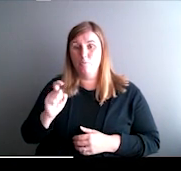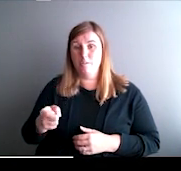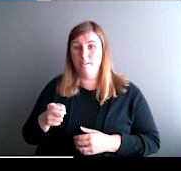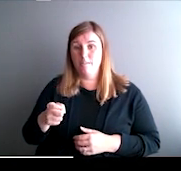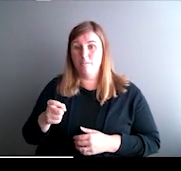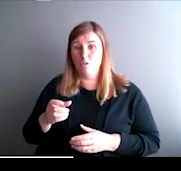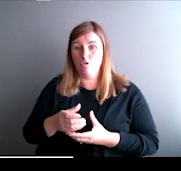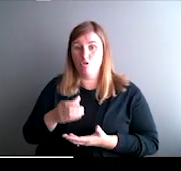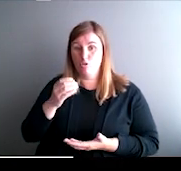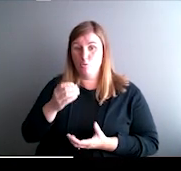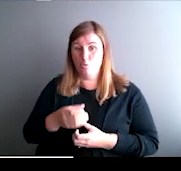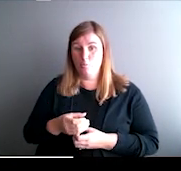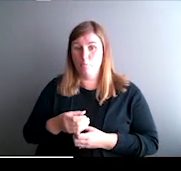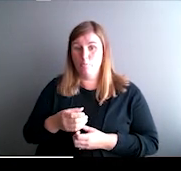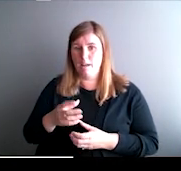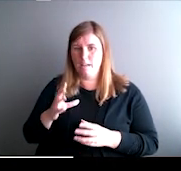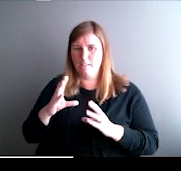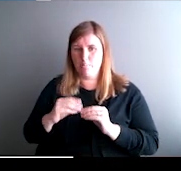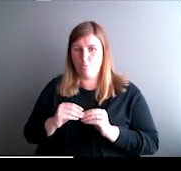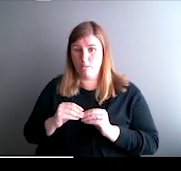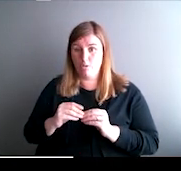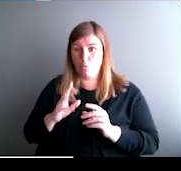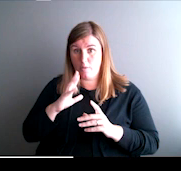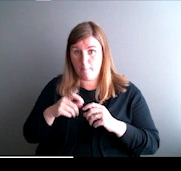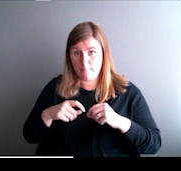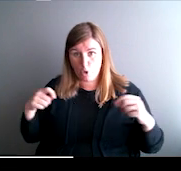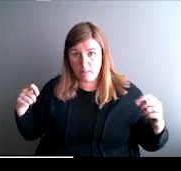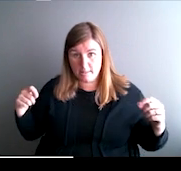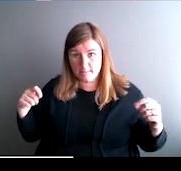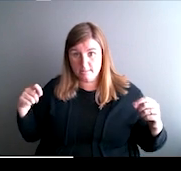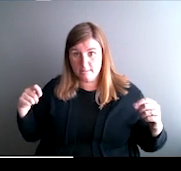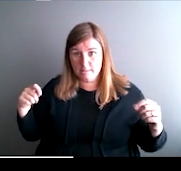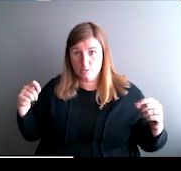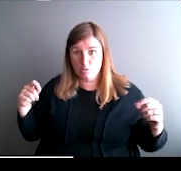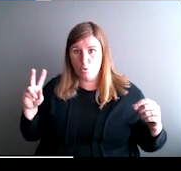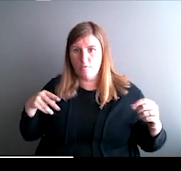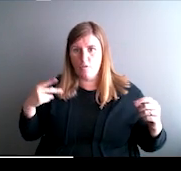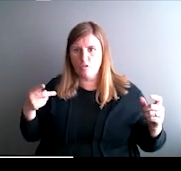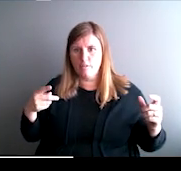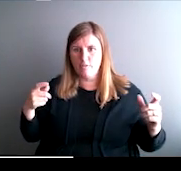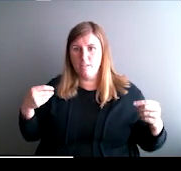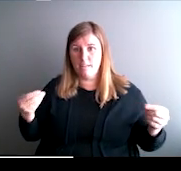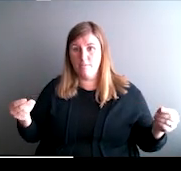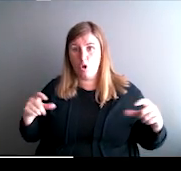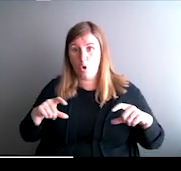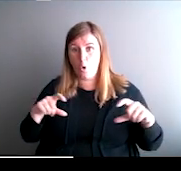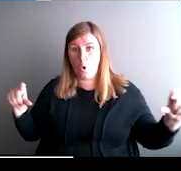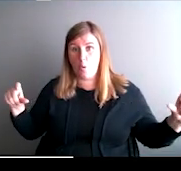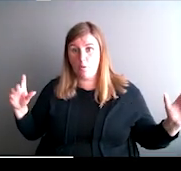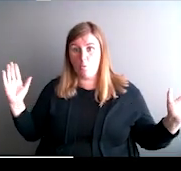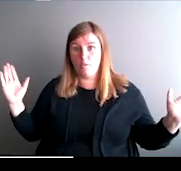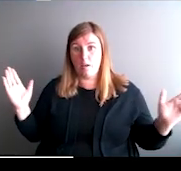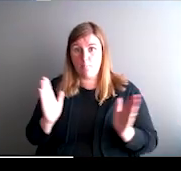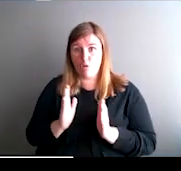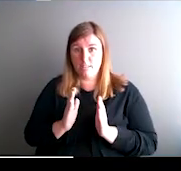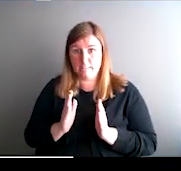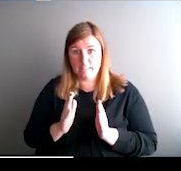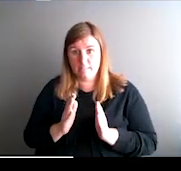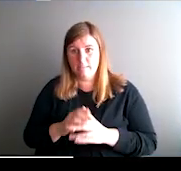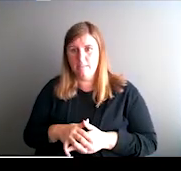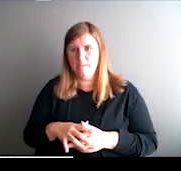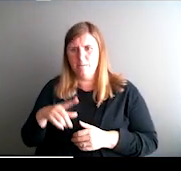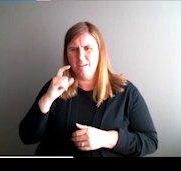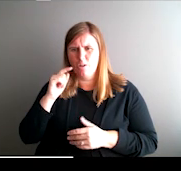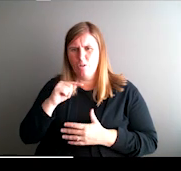the tube and it's compressed? Do they pull it? Well, do they do vice versa? If you give a tube opened up, do they compress it?